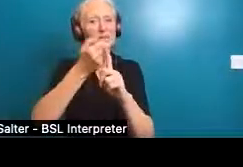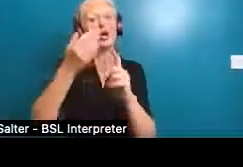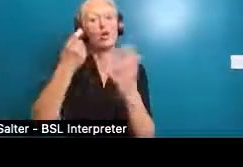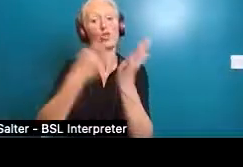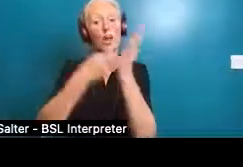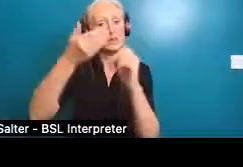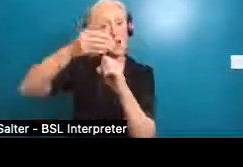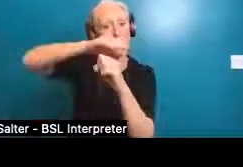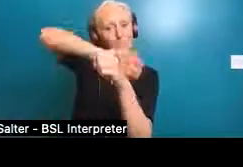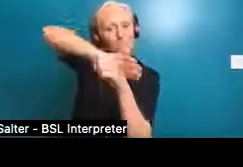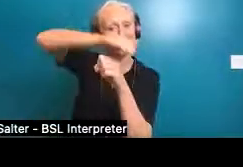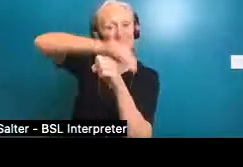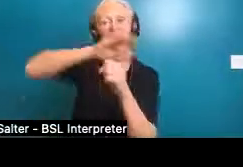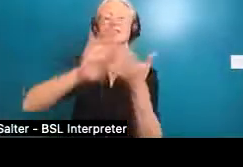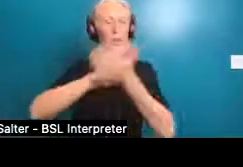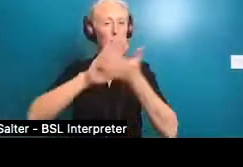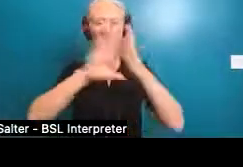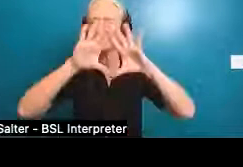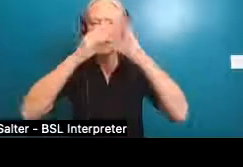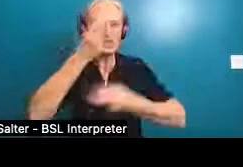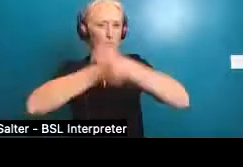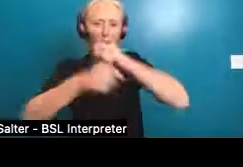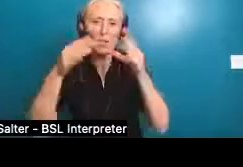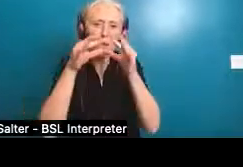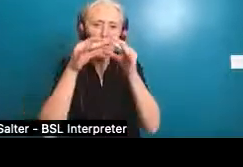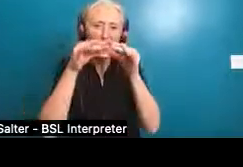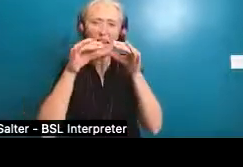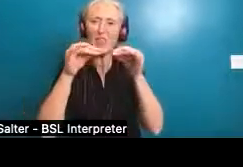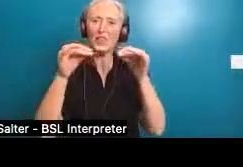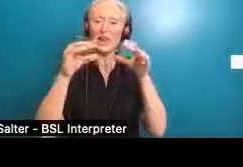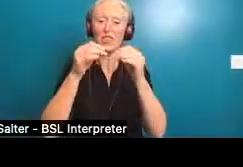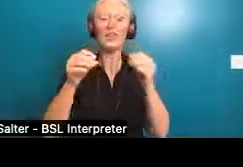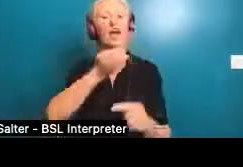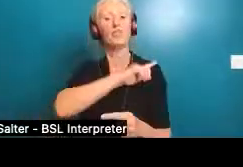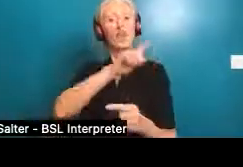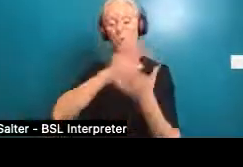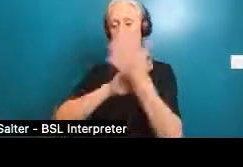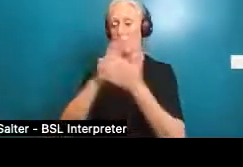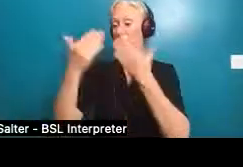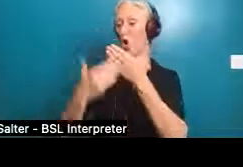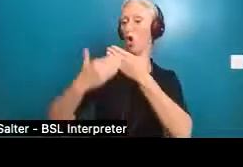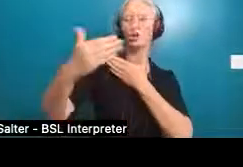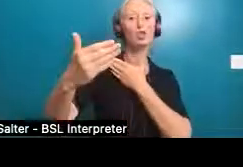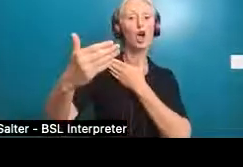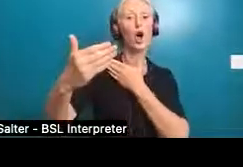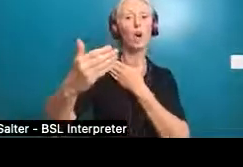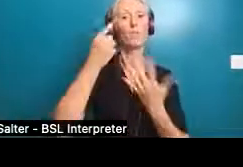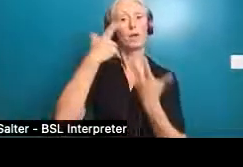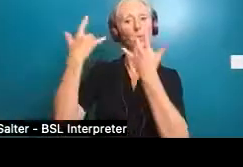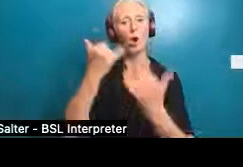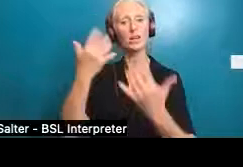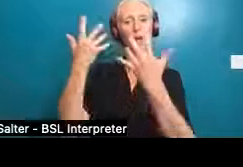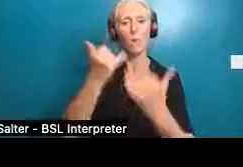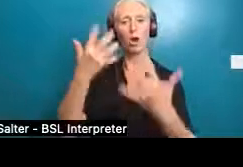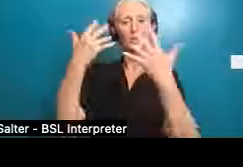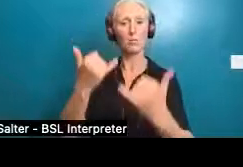that this is why we have to continue to monitor patients. Even if something's approved, it doesn't mean it's a fail-safe. We have to make